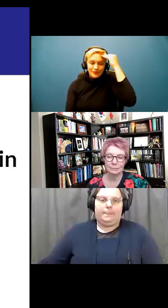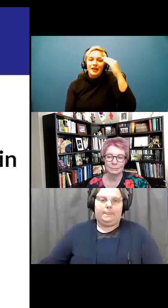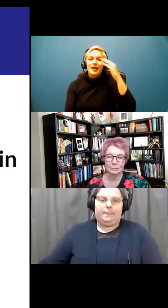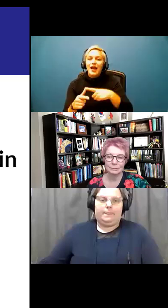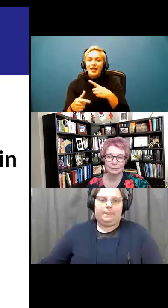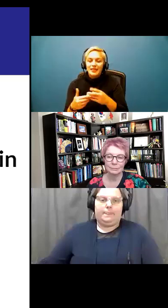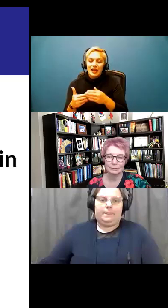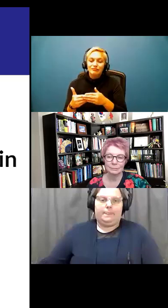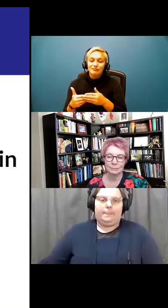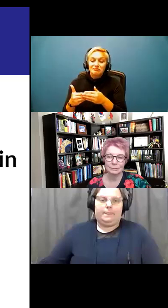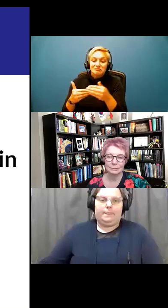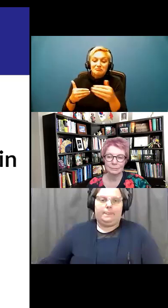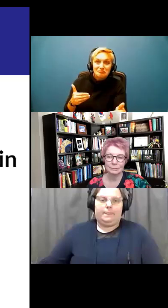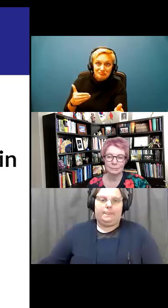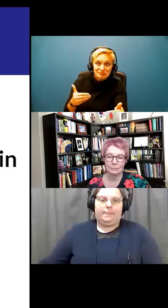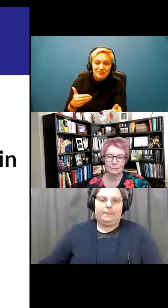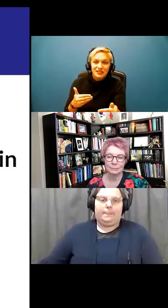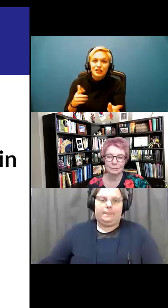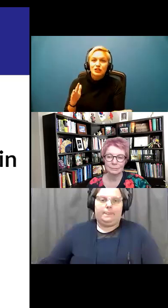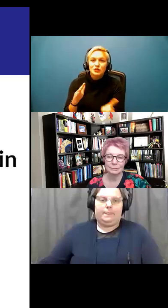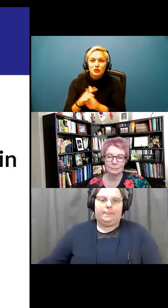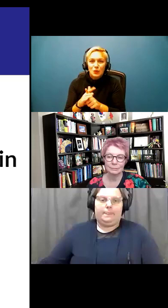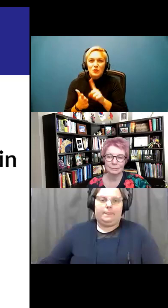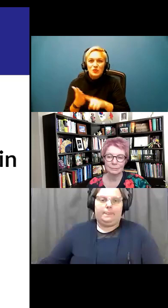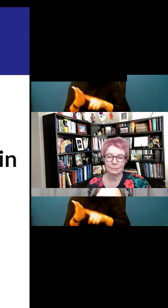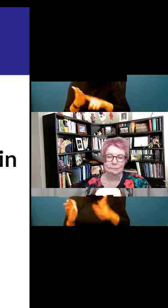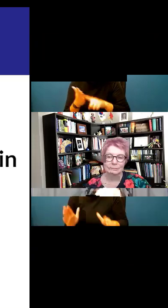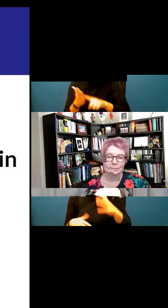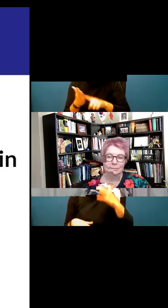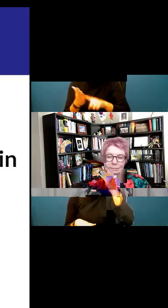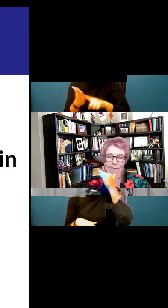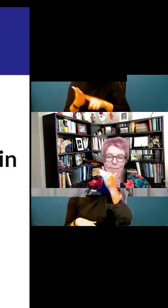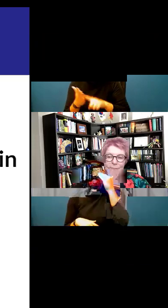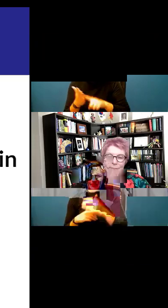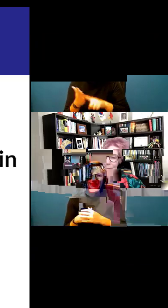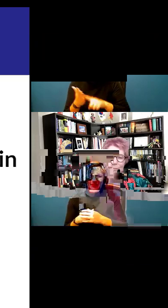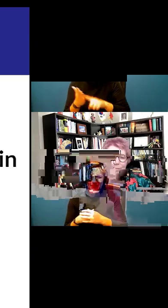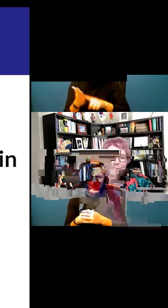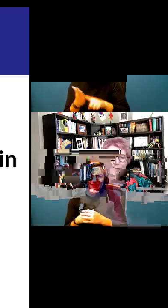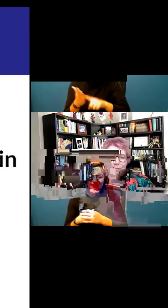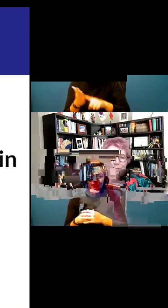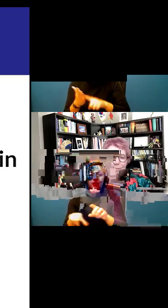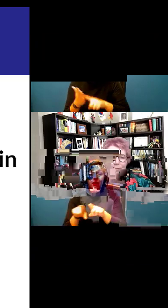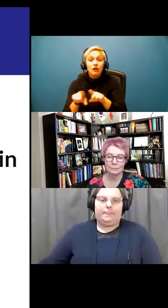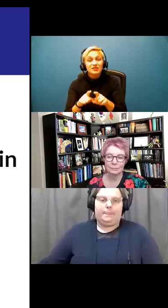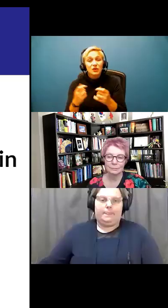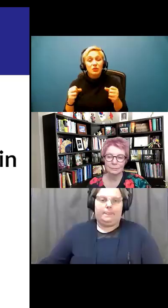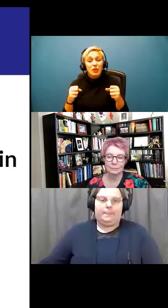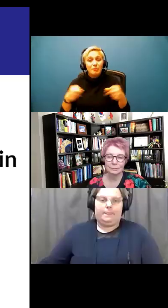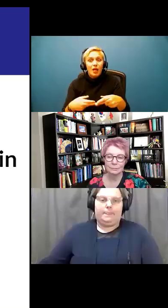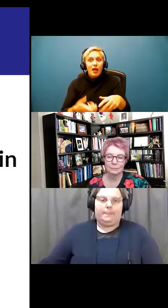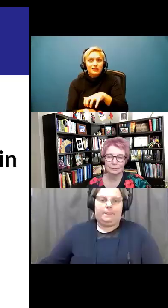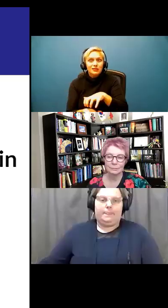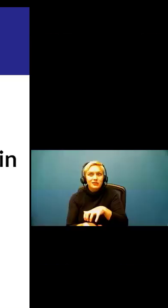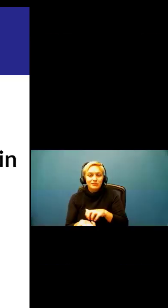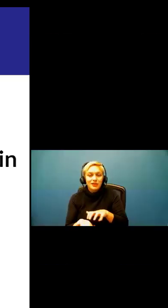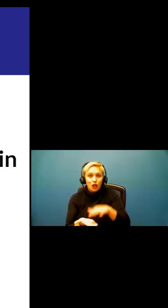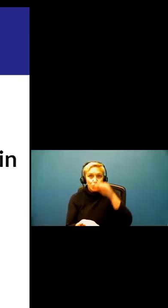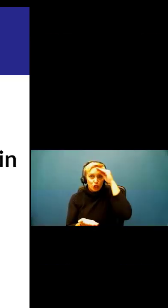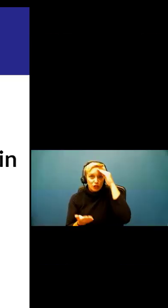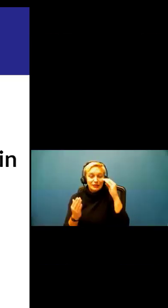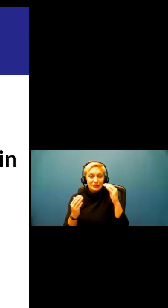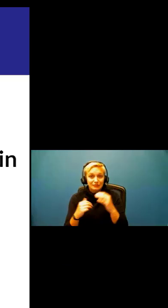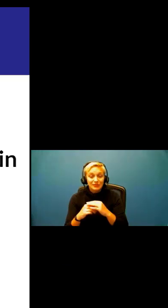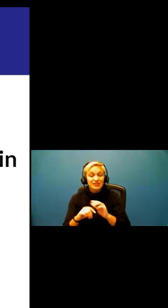different things that show up with blended learning and virtual learning and access to items. But the other thing that we discussed that was a